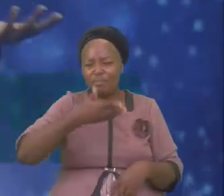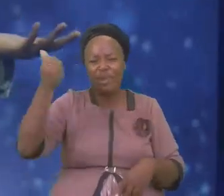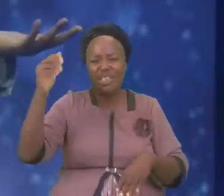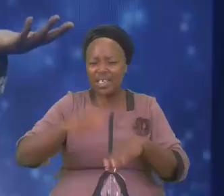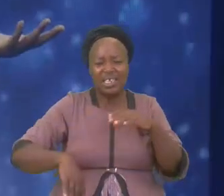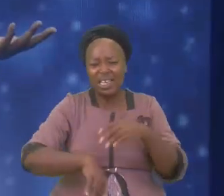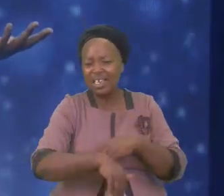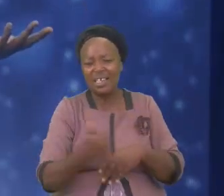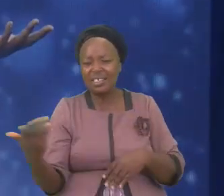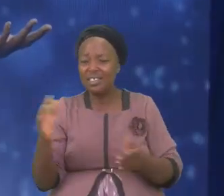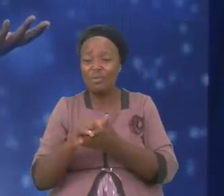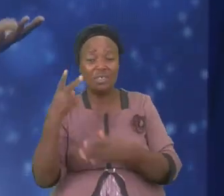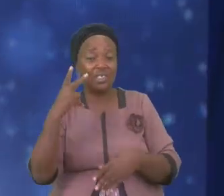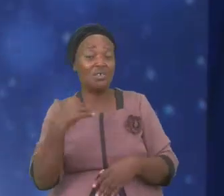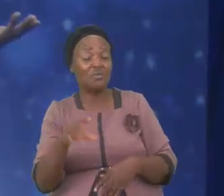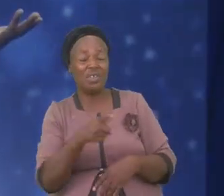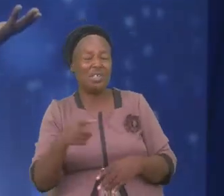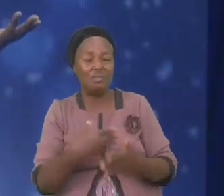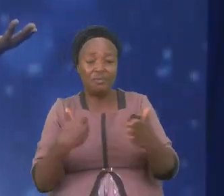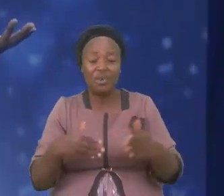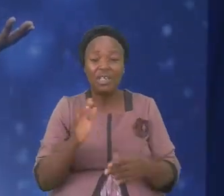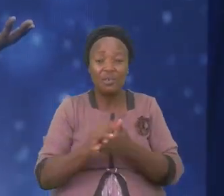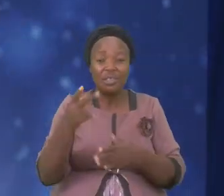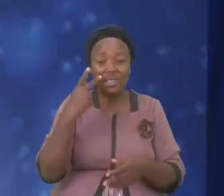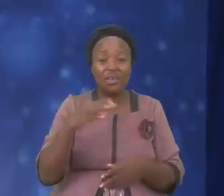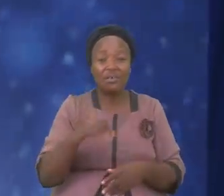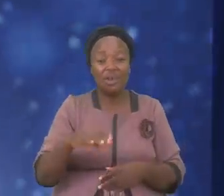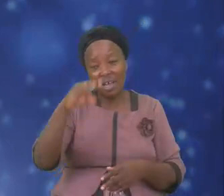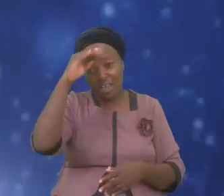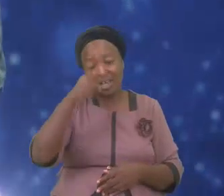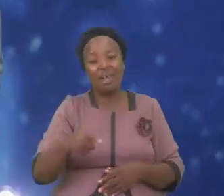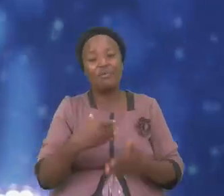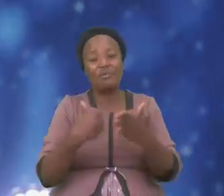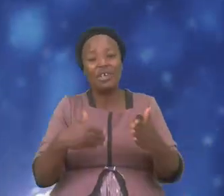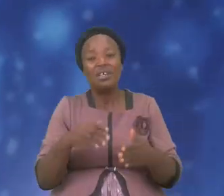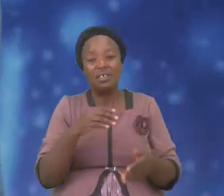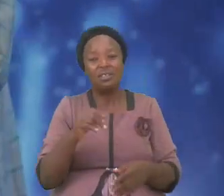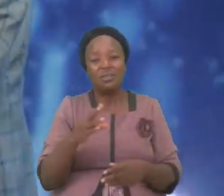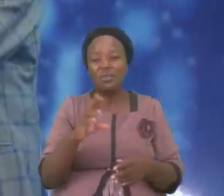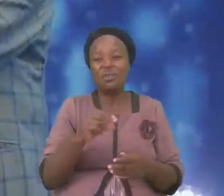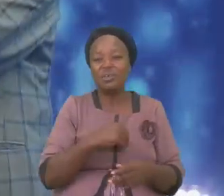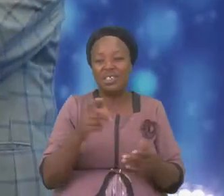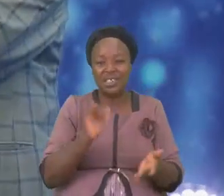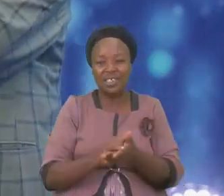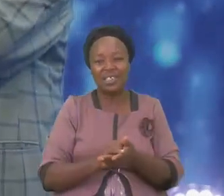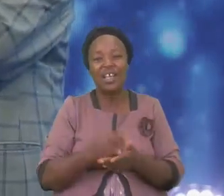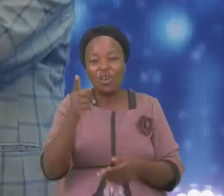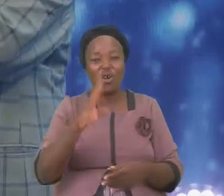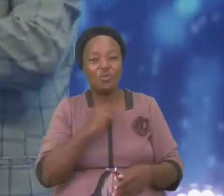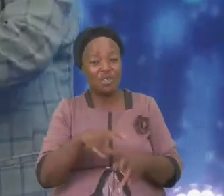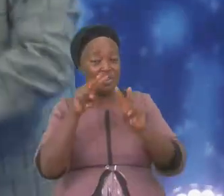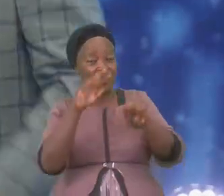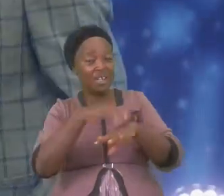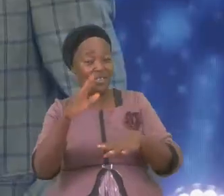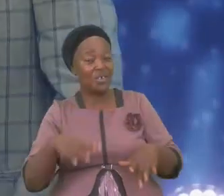for God to look at your life. And for Christ to look at your life, and for the whole, all the saints in